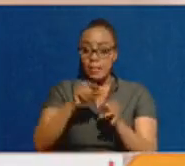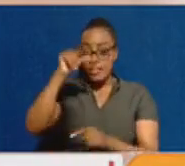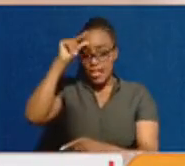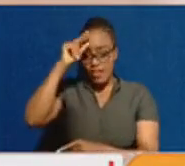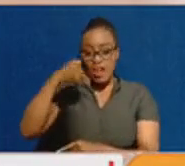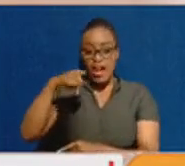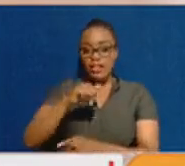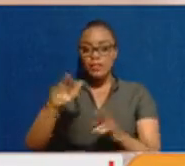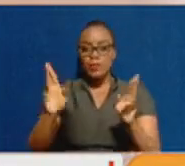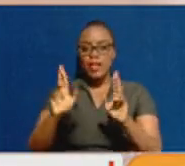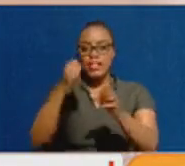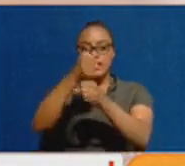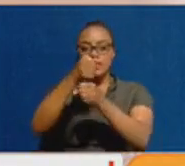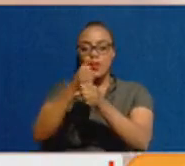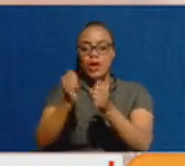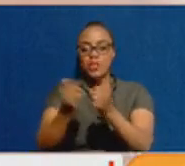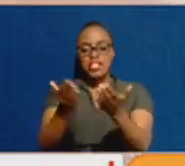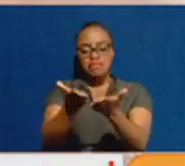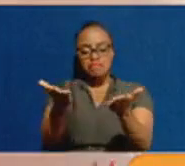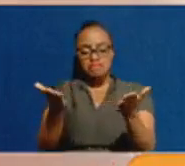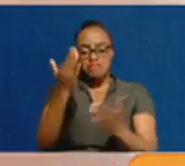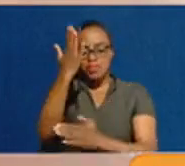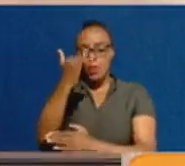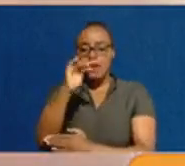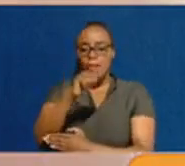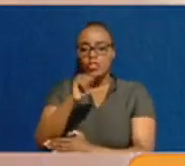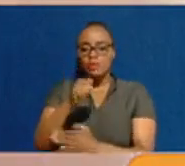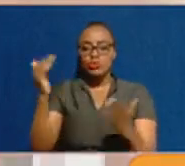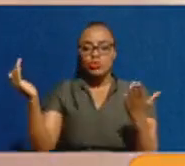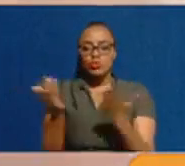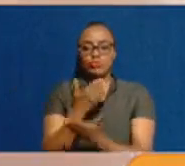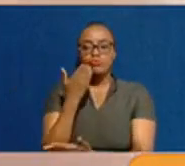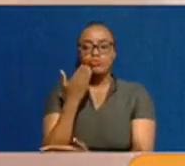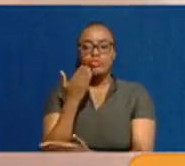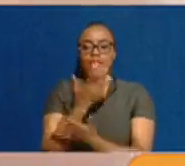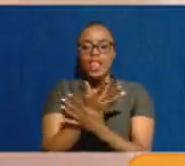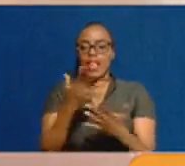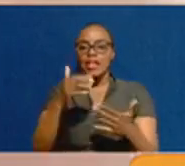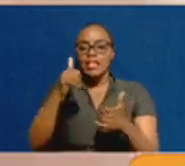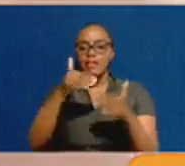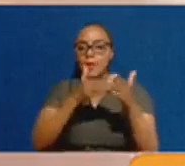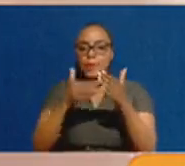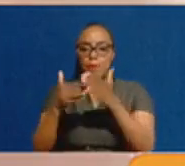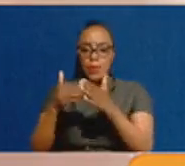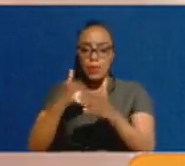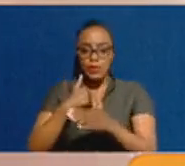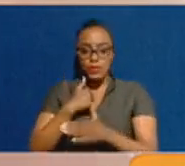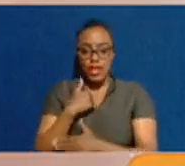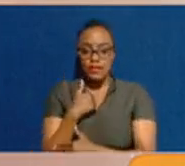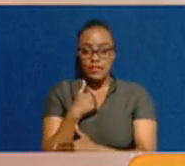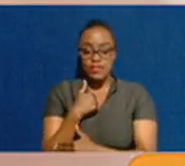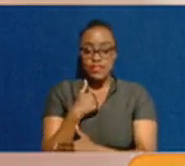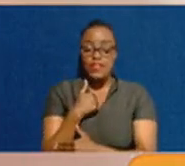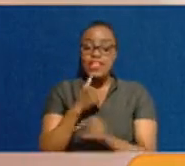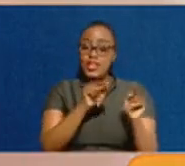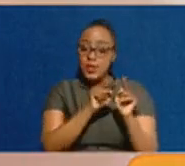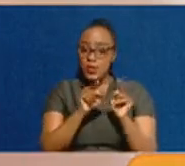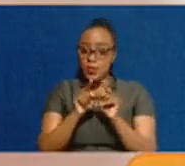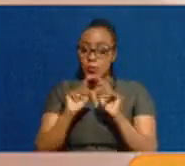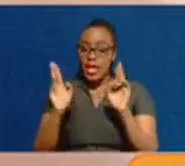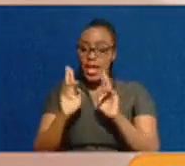are willing to work with you so that we can remove any impediments. We are ready